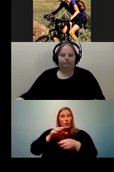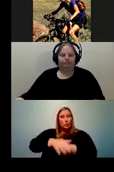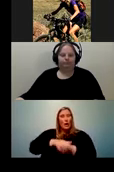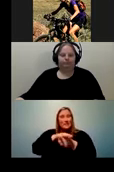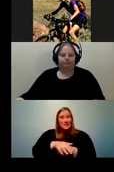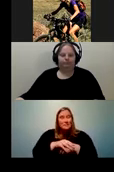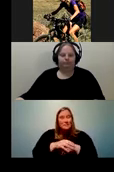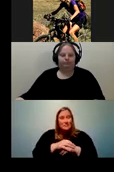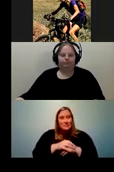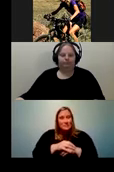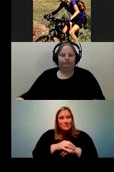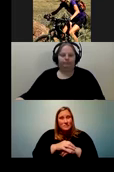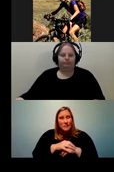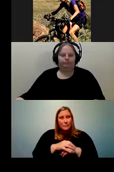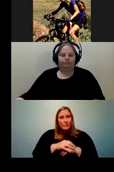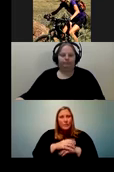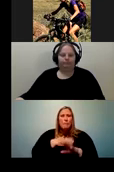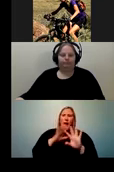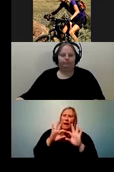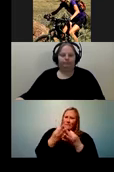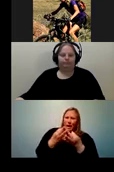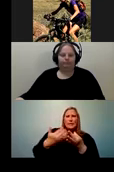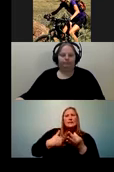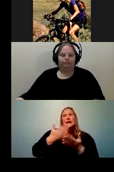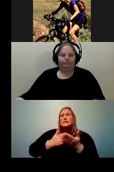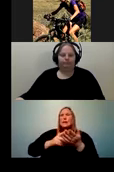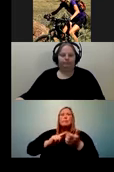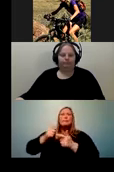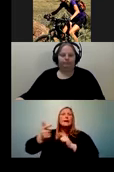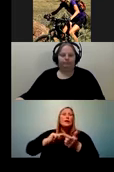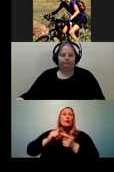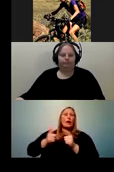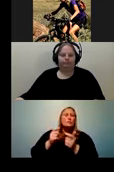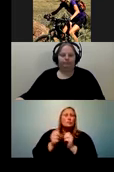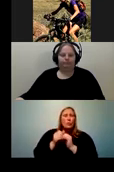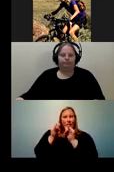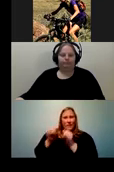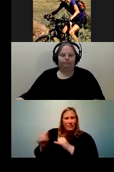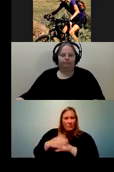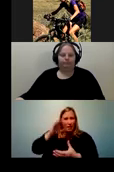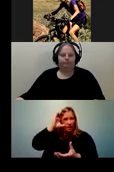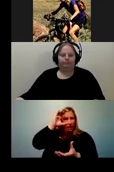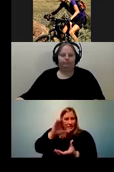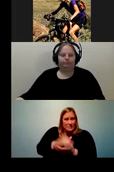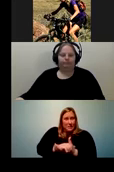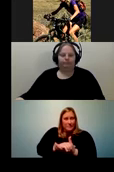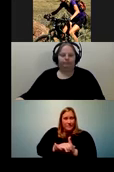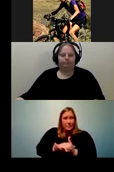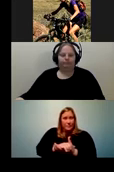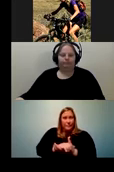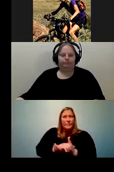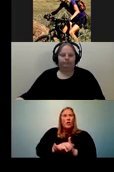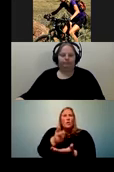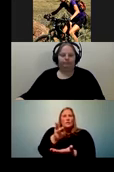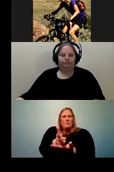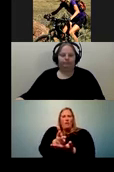about it, you know, like my family's had some interactions with individuals lately. My husband was in a parking lot at Home